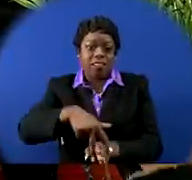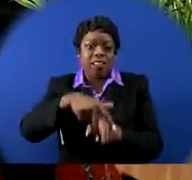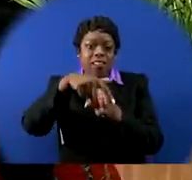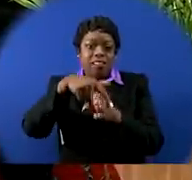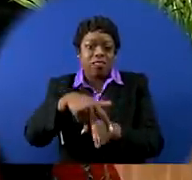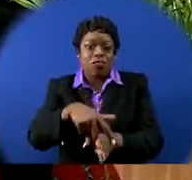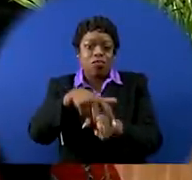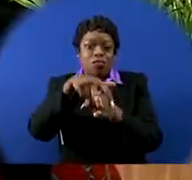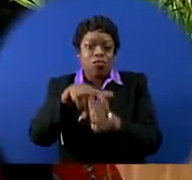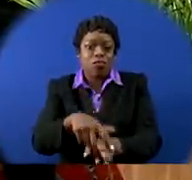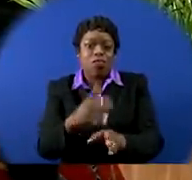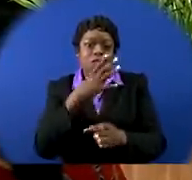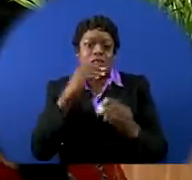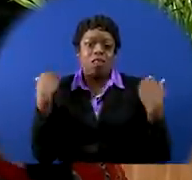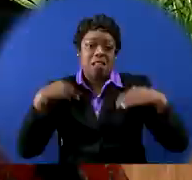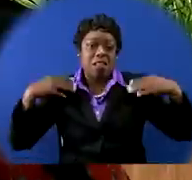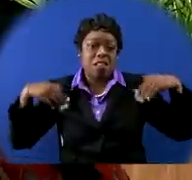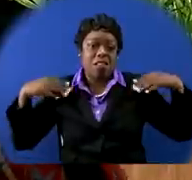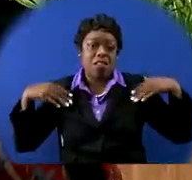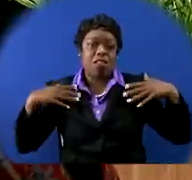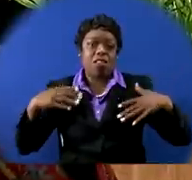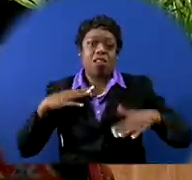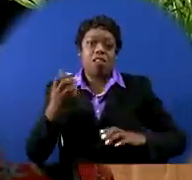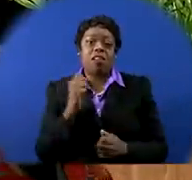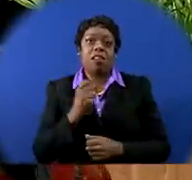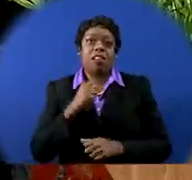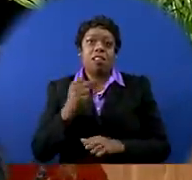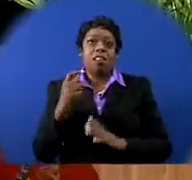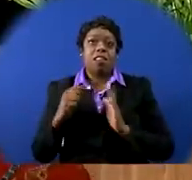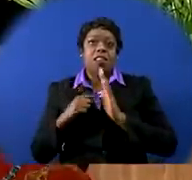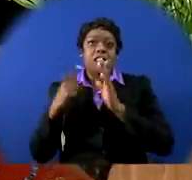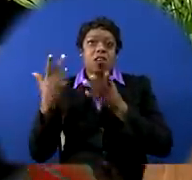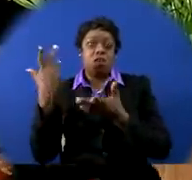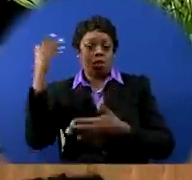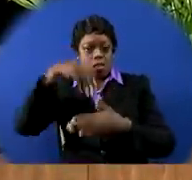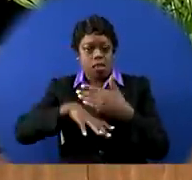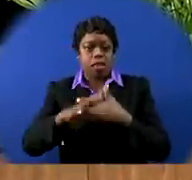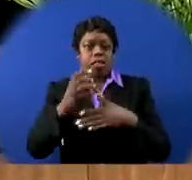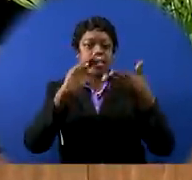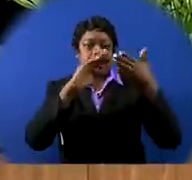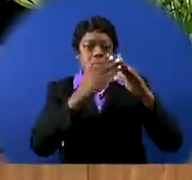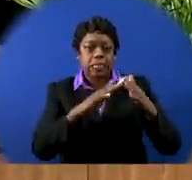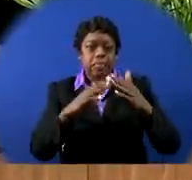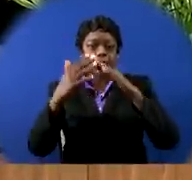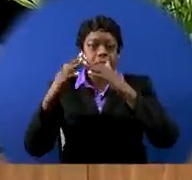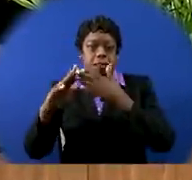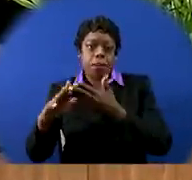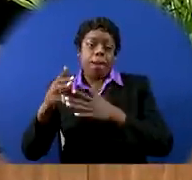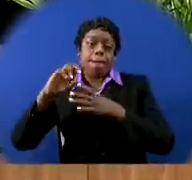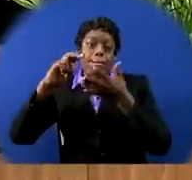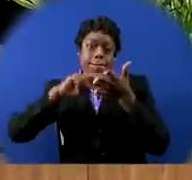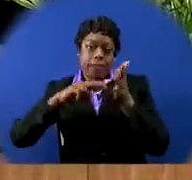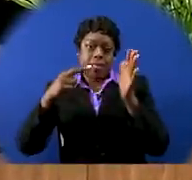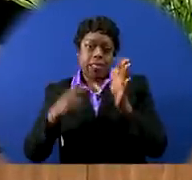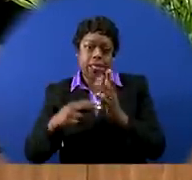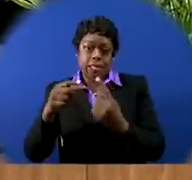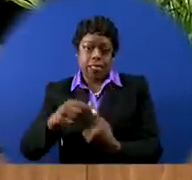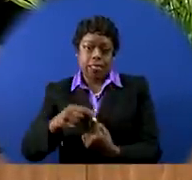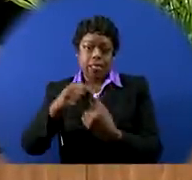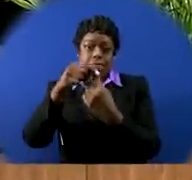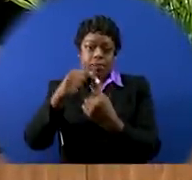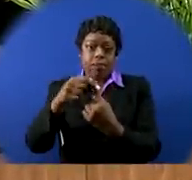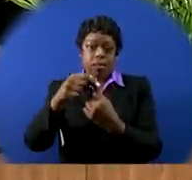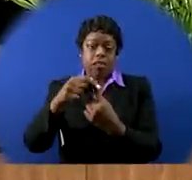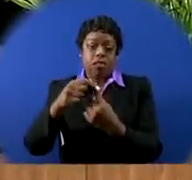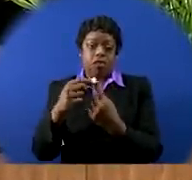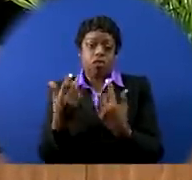cloaks. That cloak was a sign of regard for the one who was coming in into the city. That meant that person meant something special. And so they